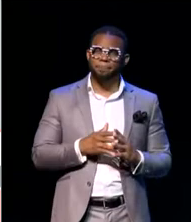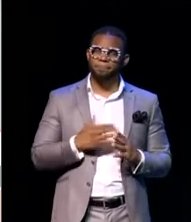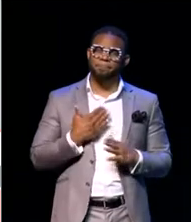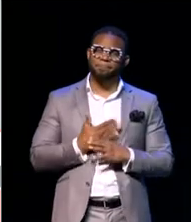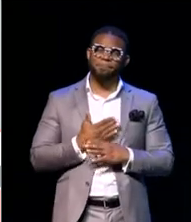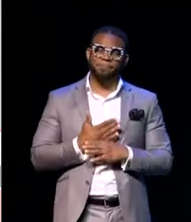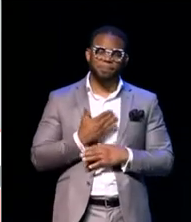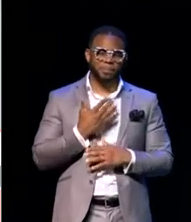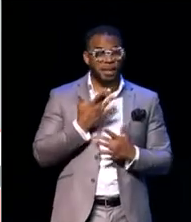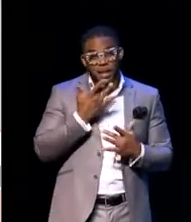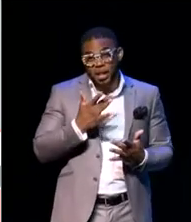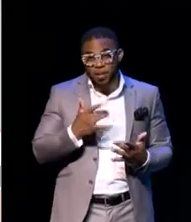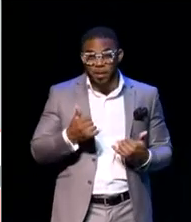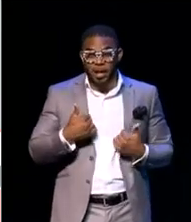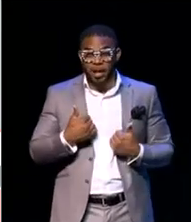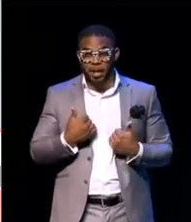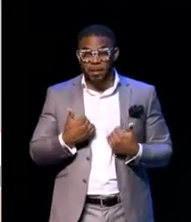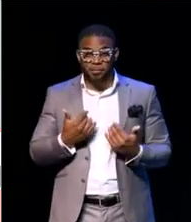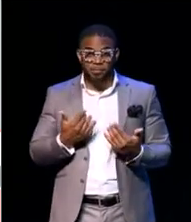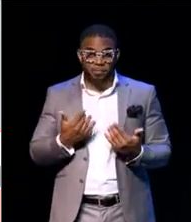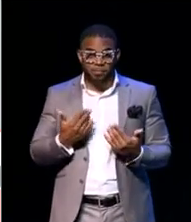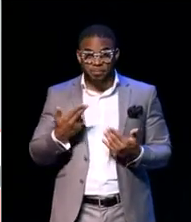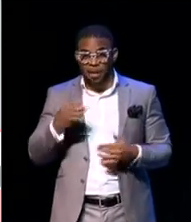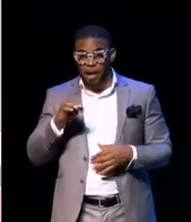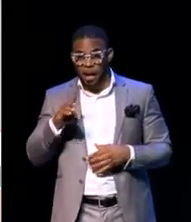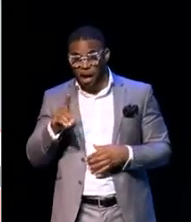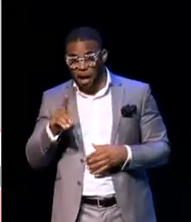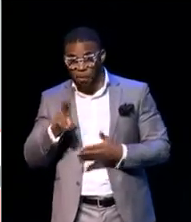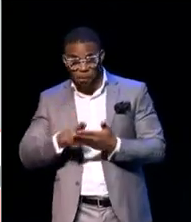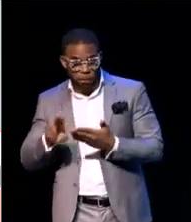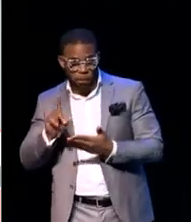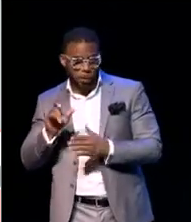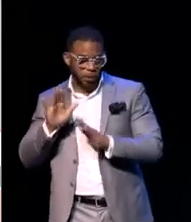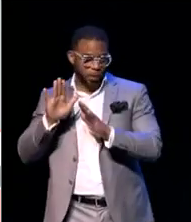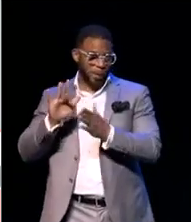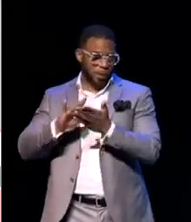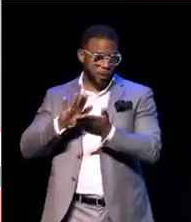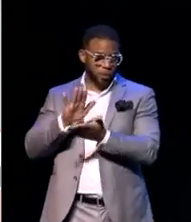troubling. Fortunately, we've got Howard,